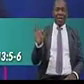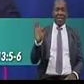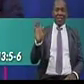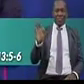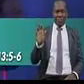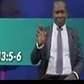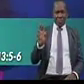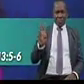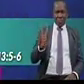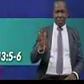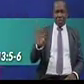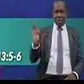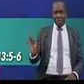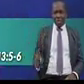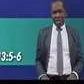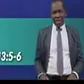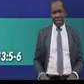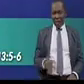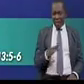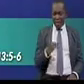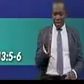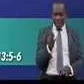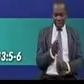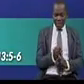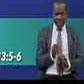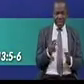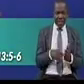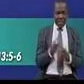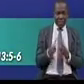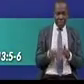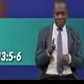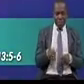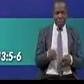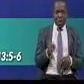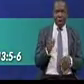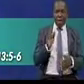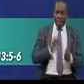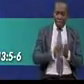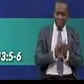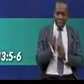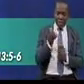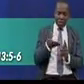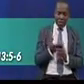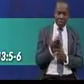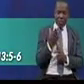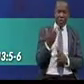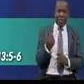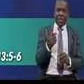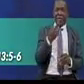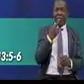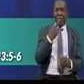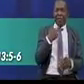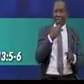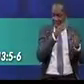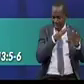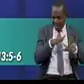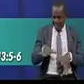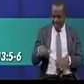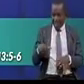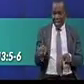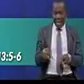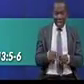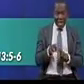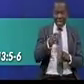by dry land, which the Egyptians are saying and trying to do were drowned.